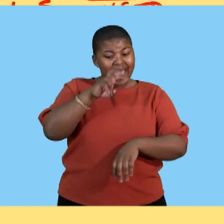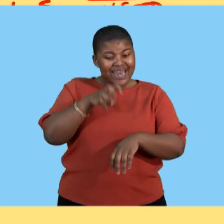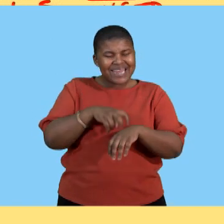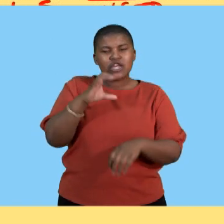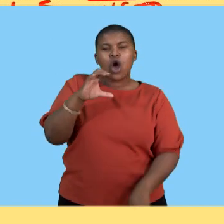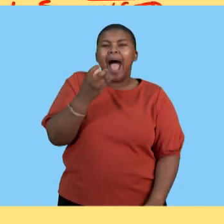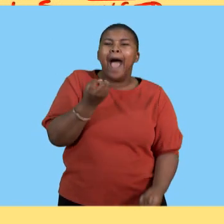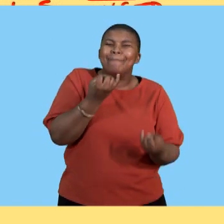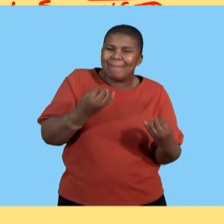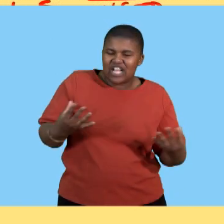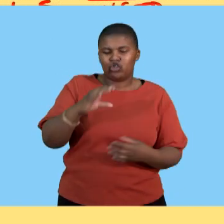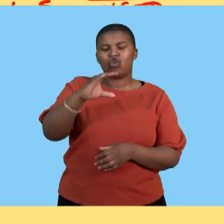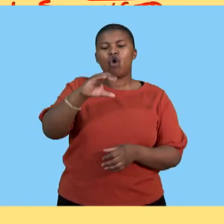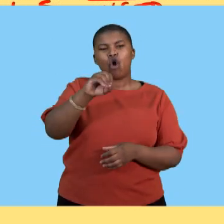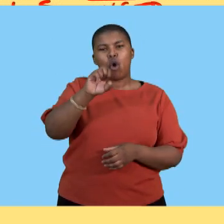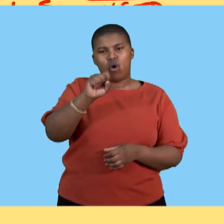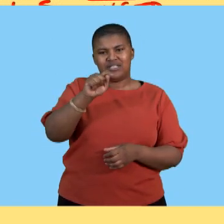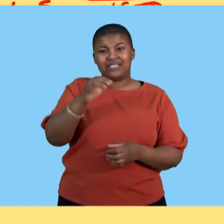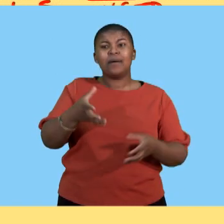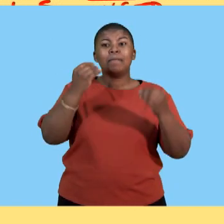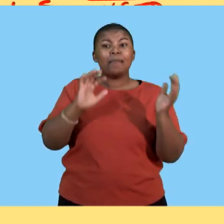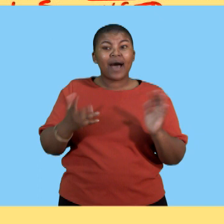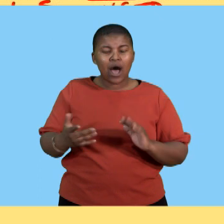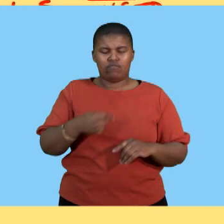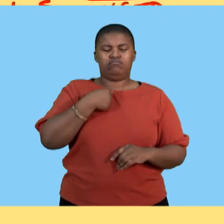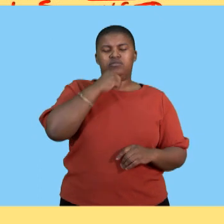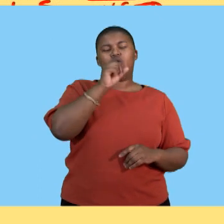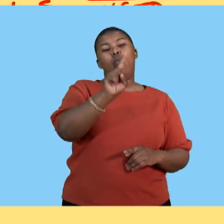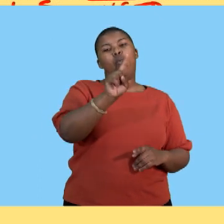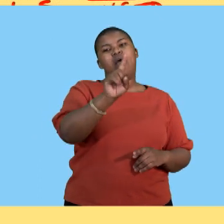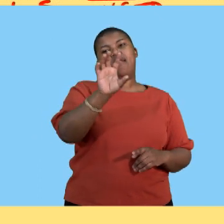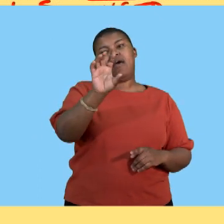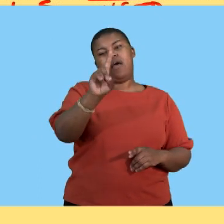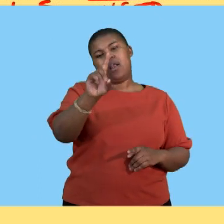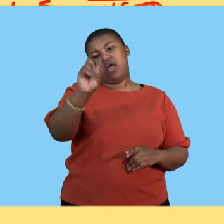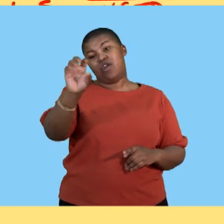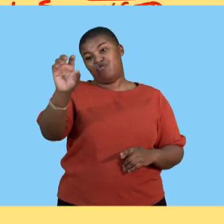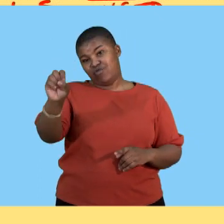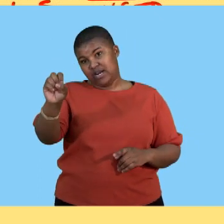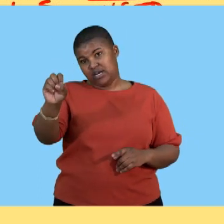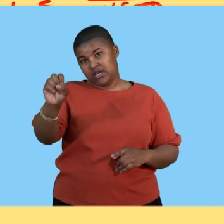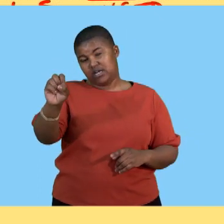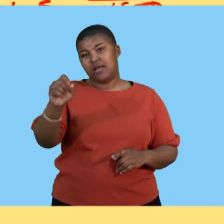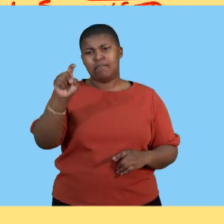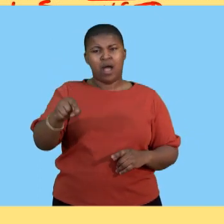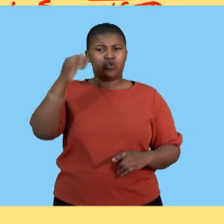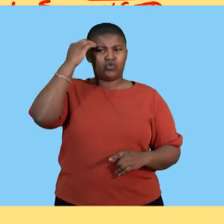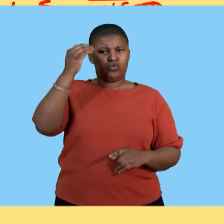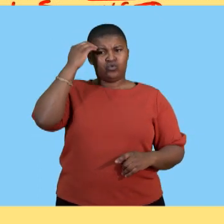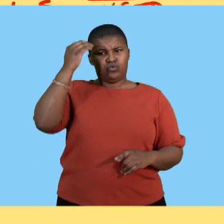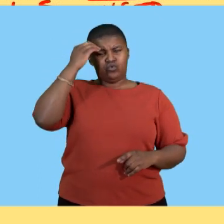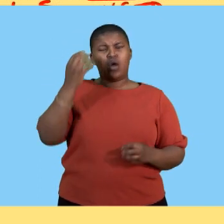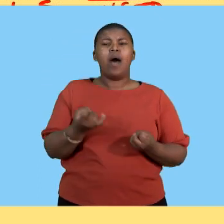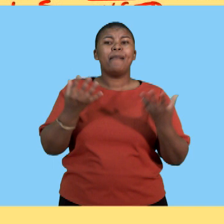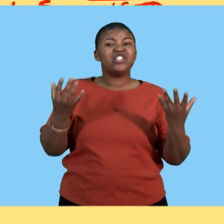goods. And for me to get the cost, I will say 100 is what we want, and we should